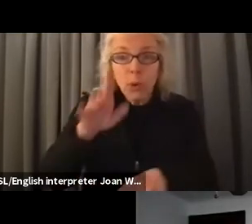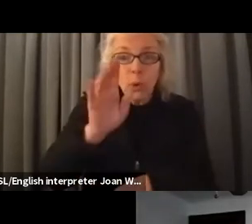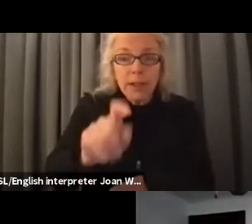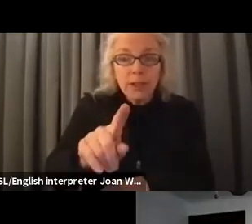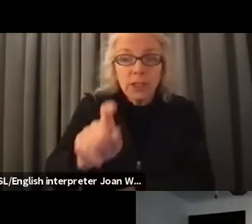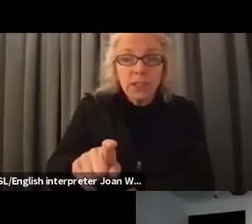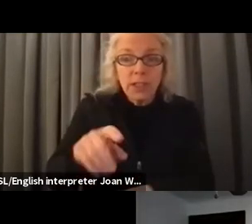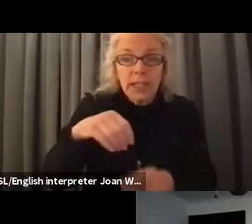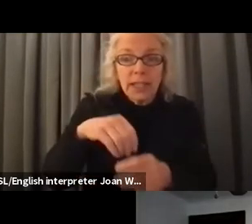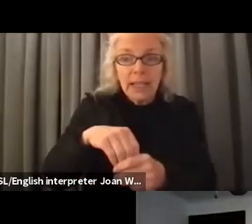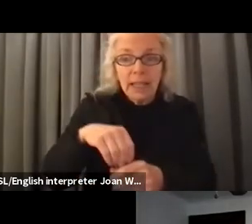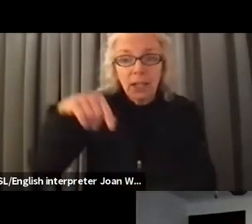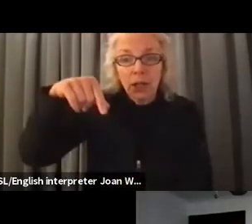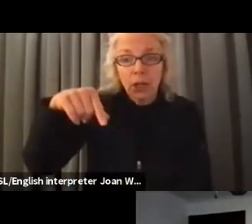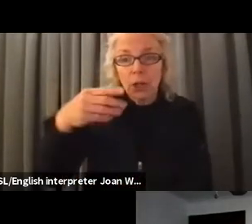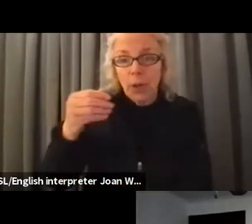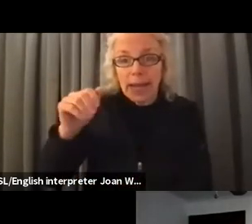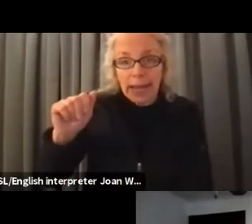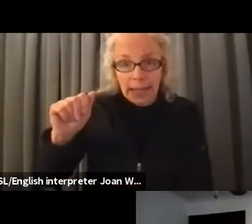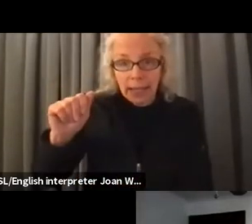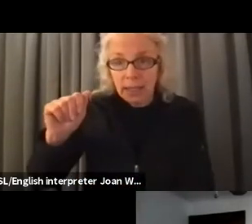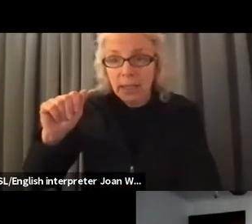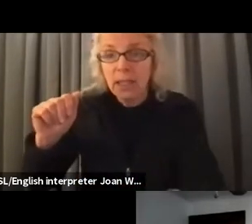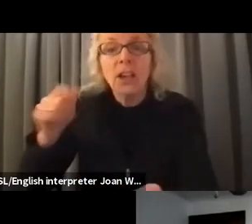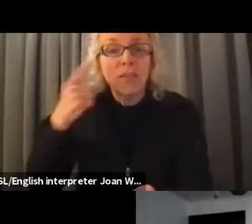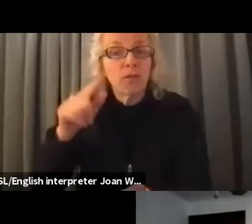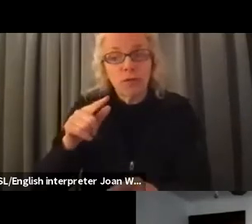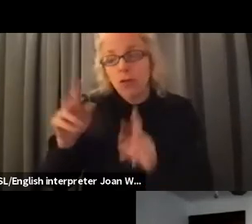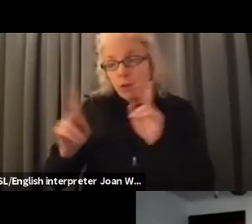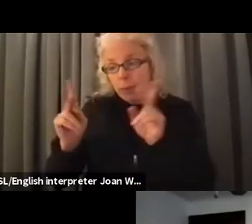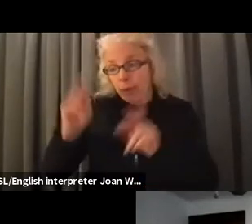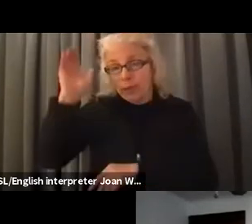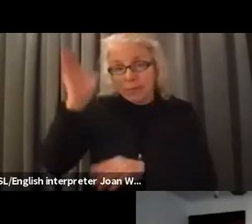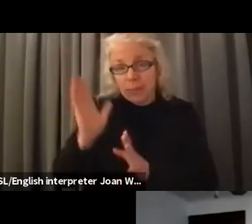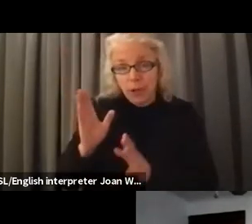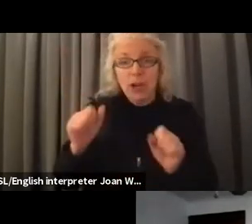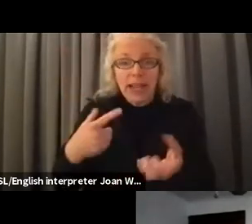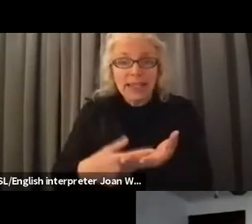or issues that you would like the panelists to discuss into the Q&A.